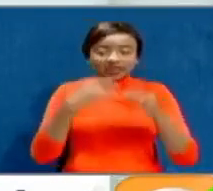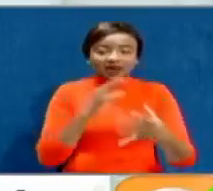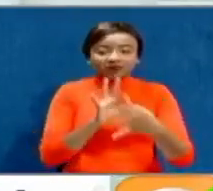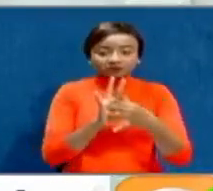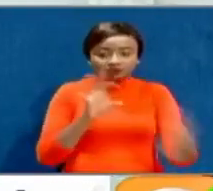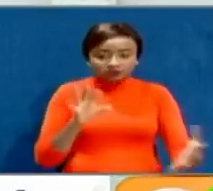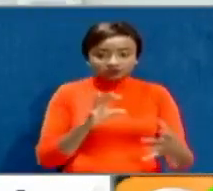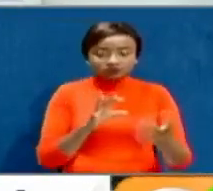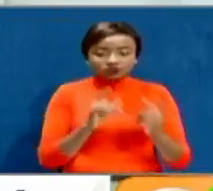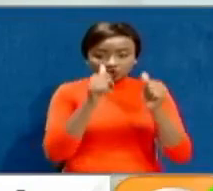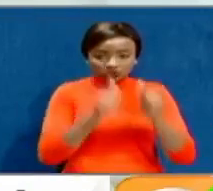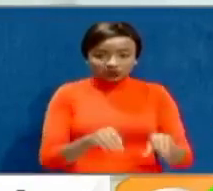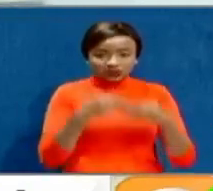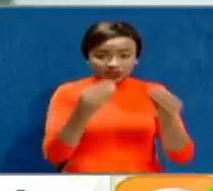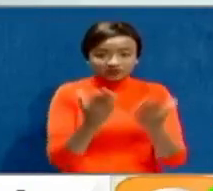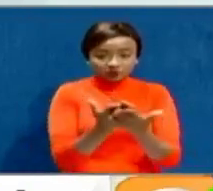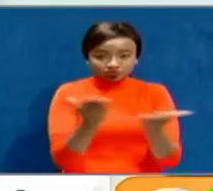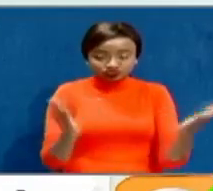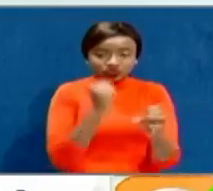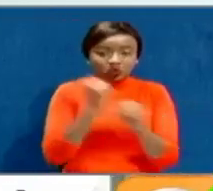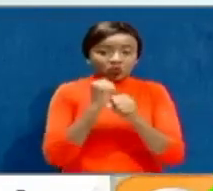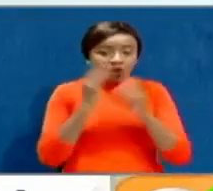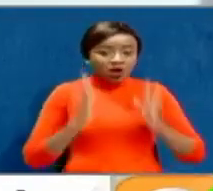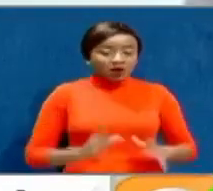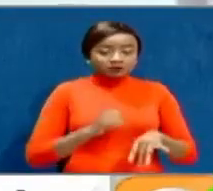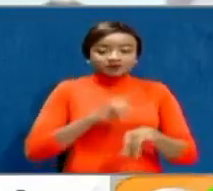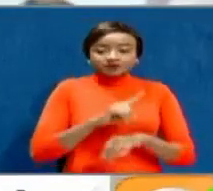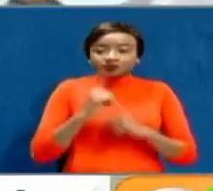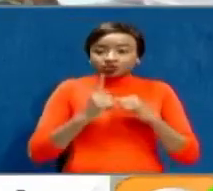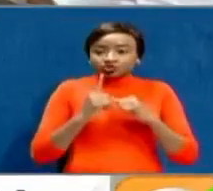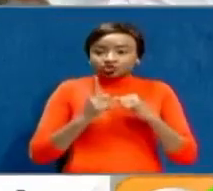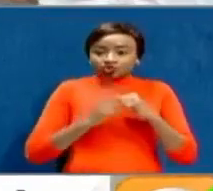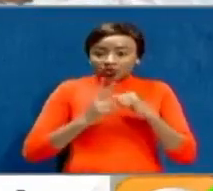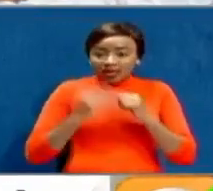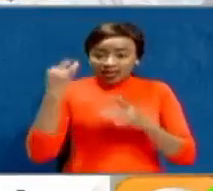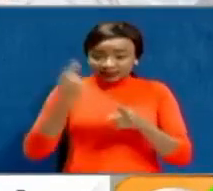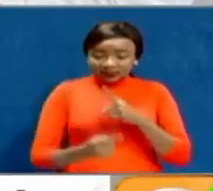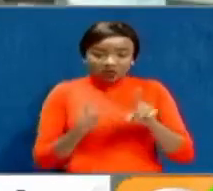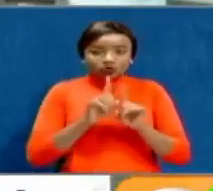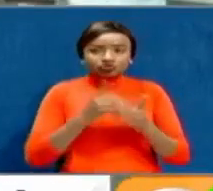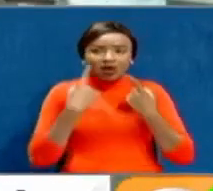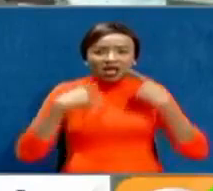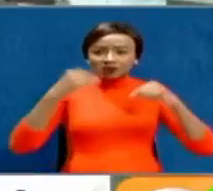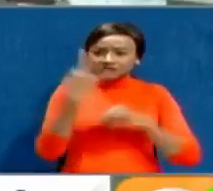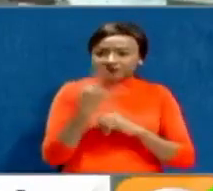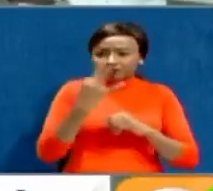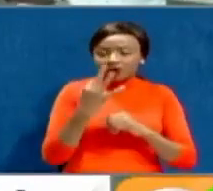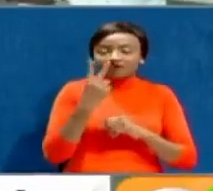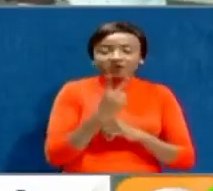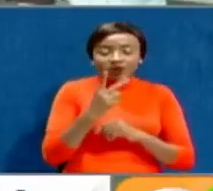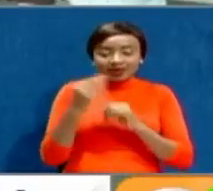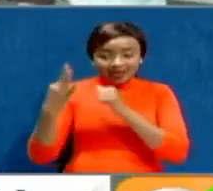redundancy notice it had issued to staff in July last year ahead of the merger. The aborted merger was announced on February 8th of